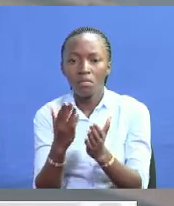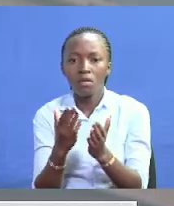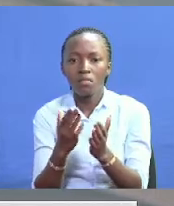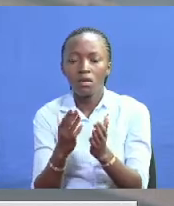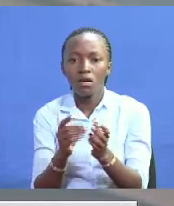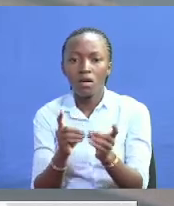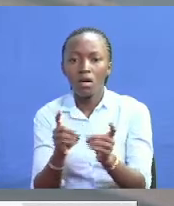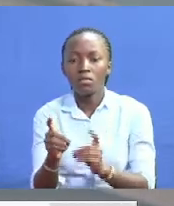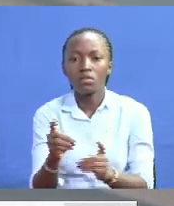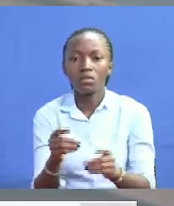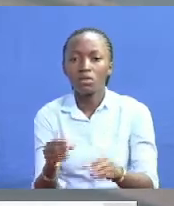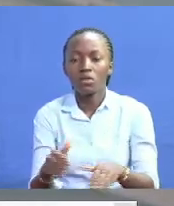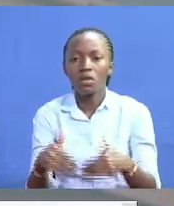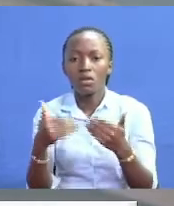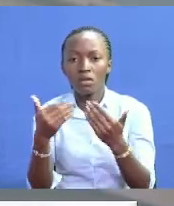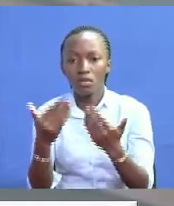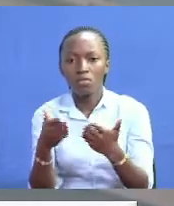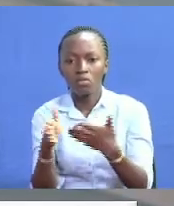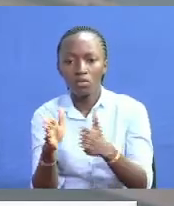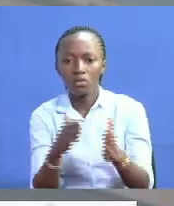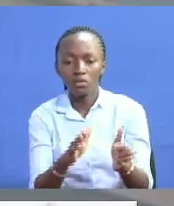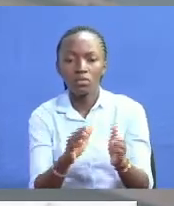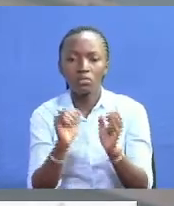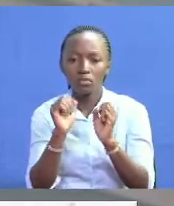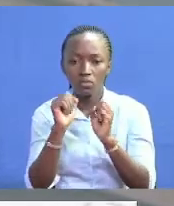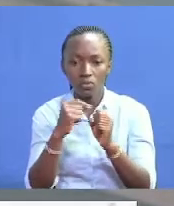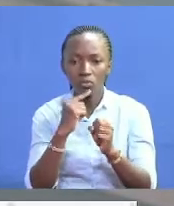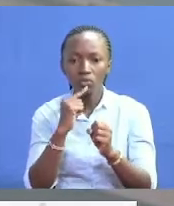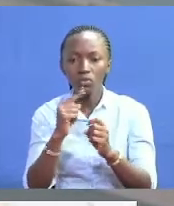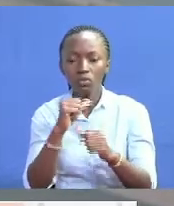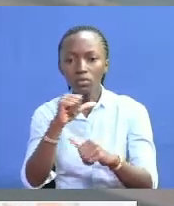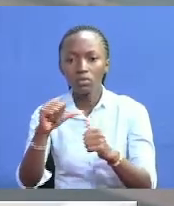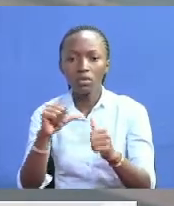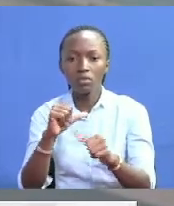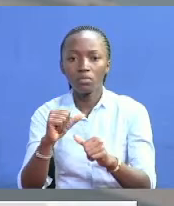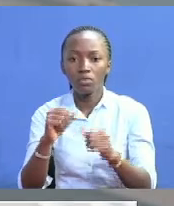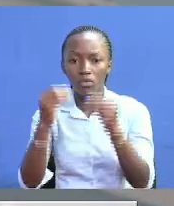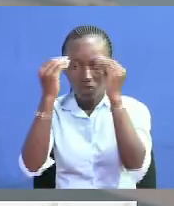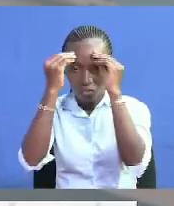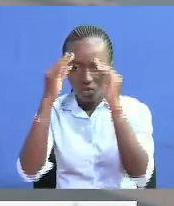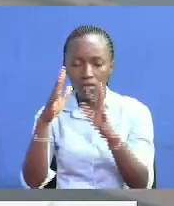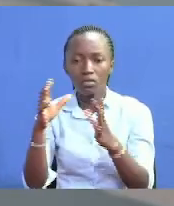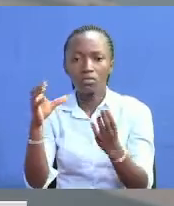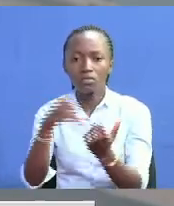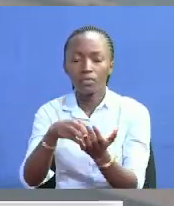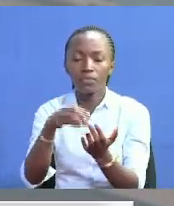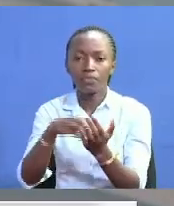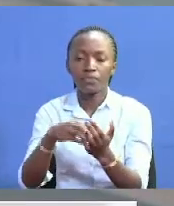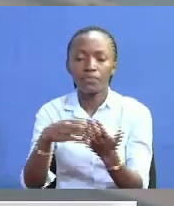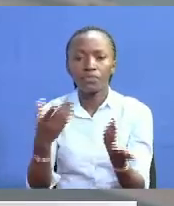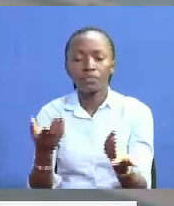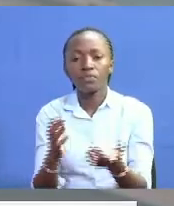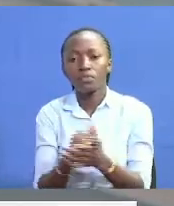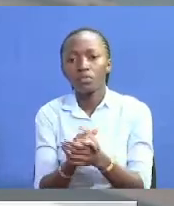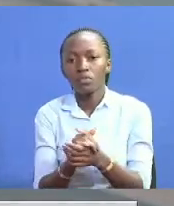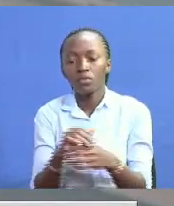who can address matter students. So you find as much as it had maybe a common